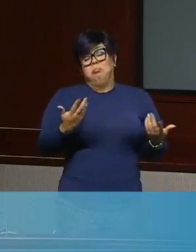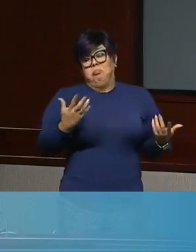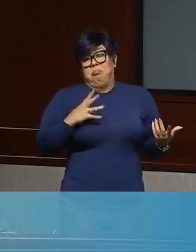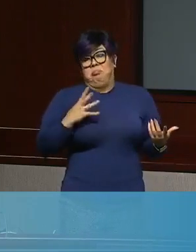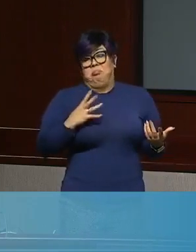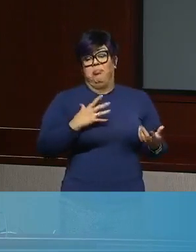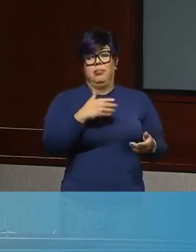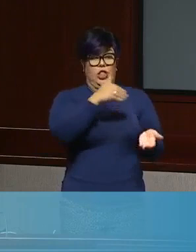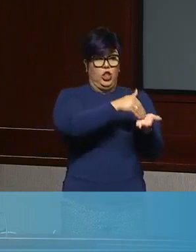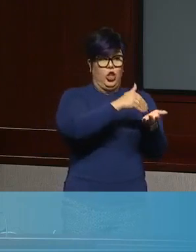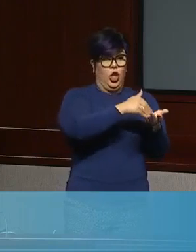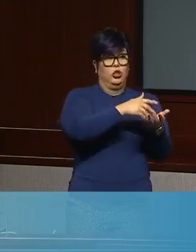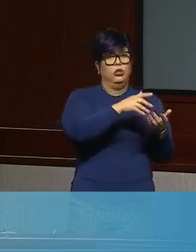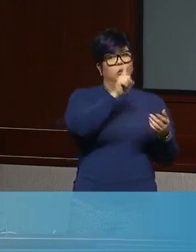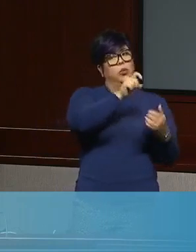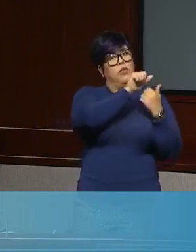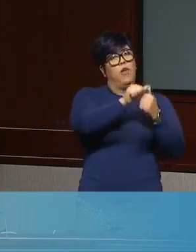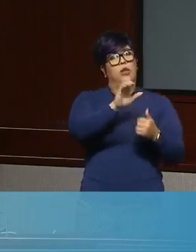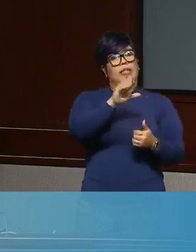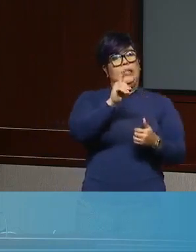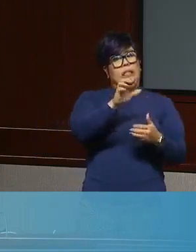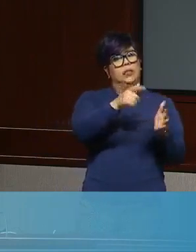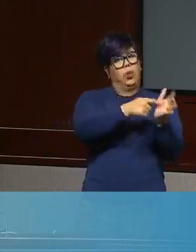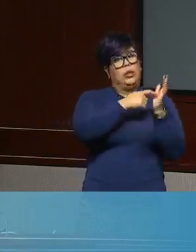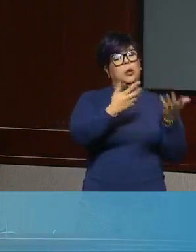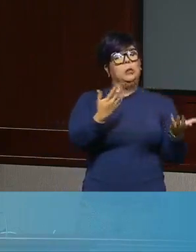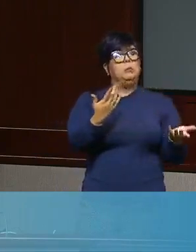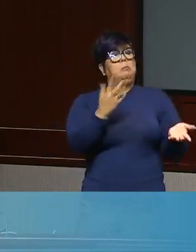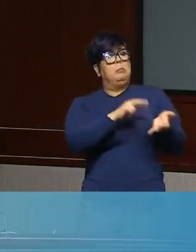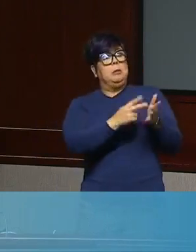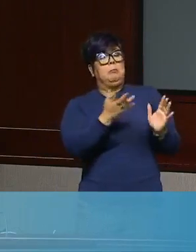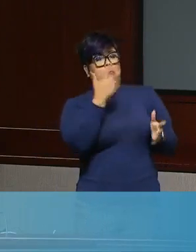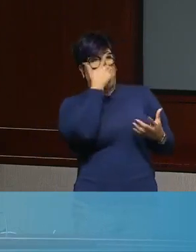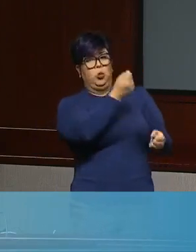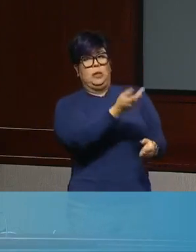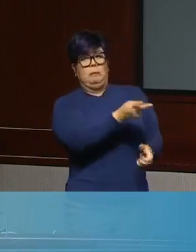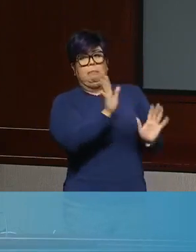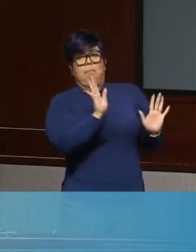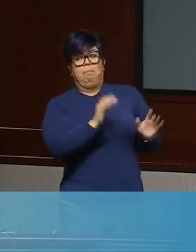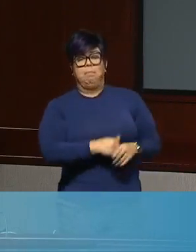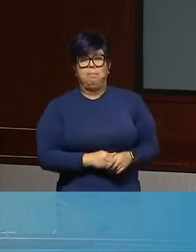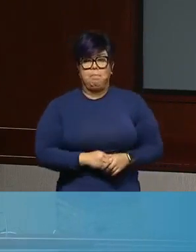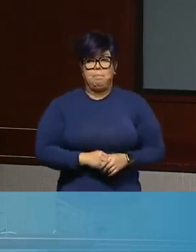and is releasing them accordingly. Thank you. Thank you.